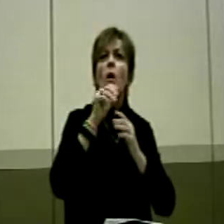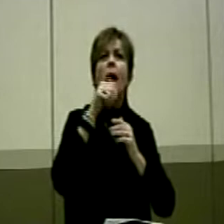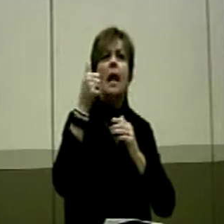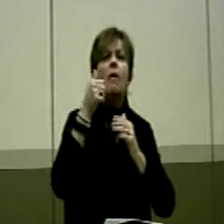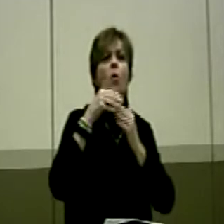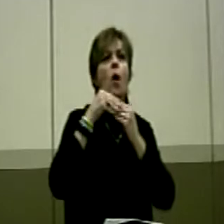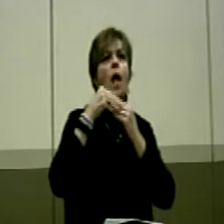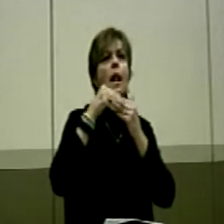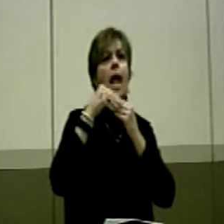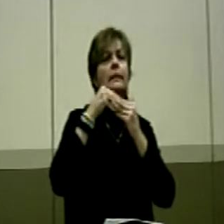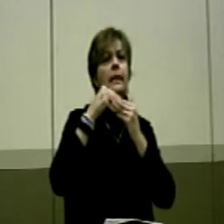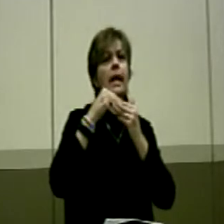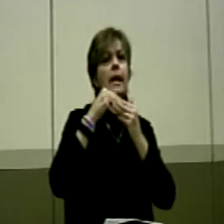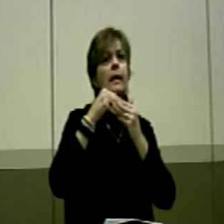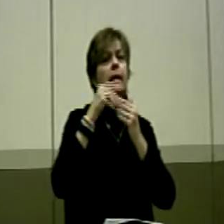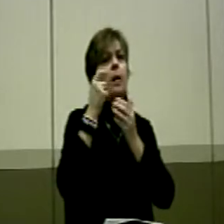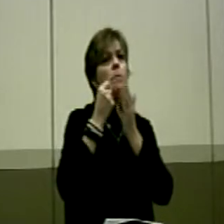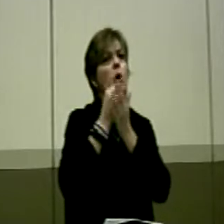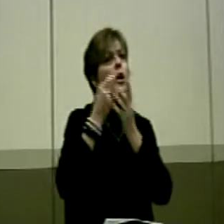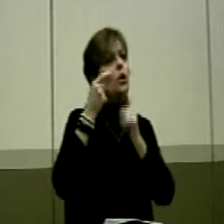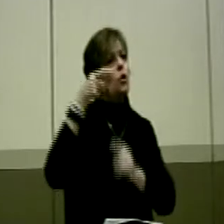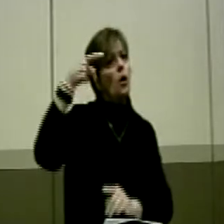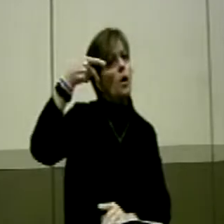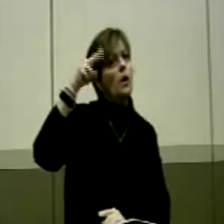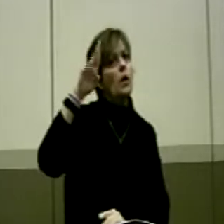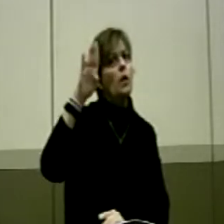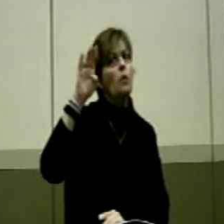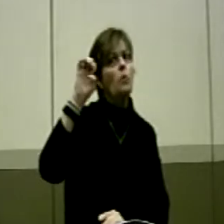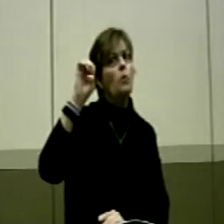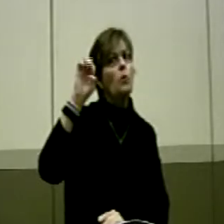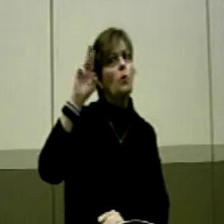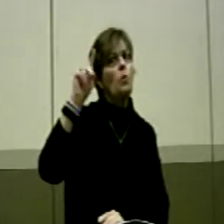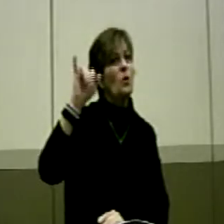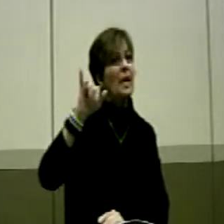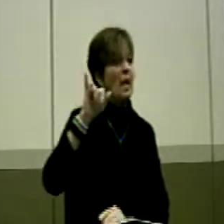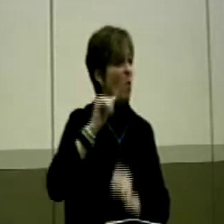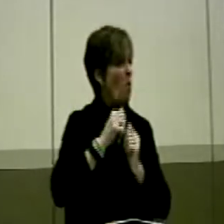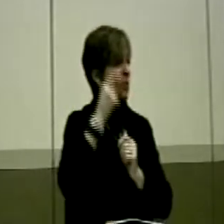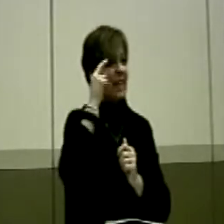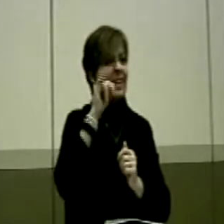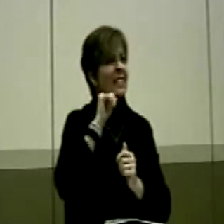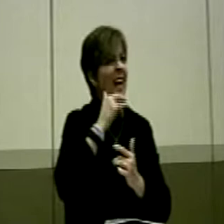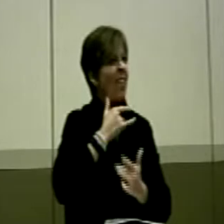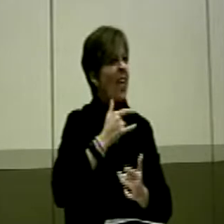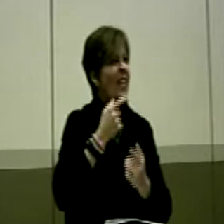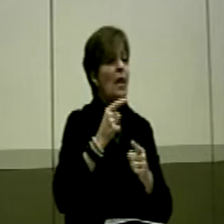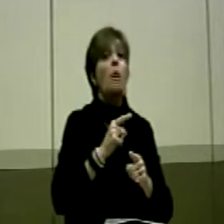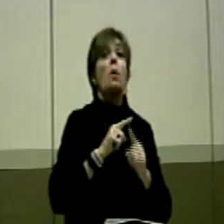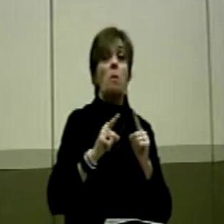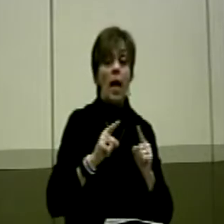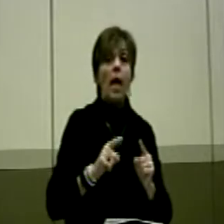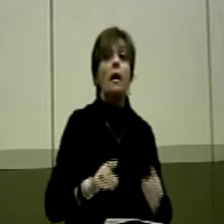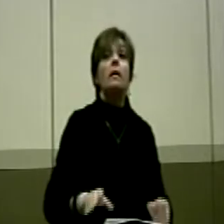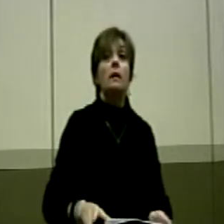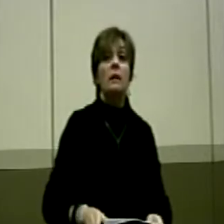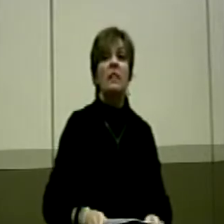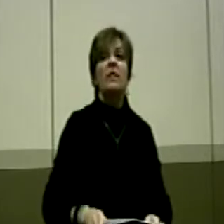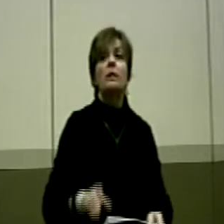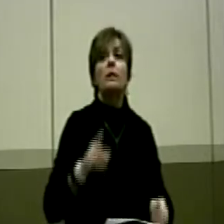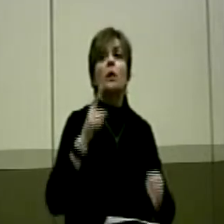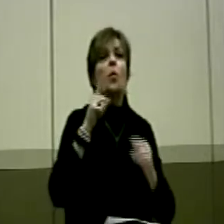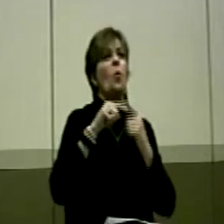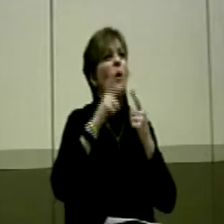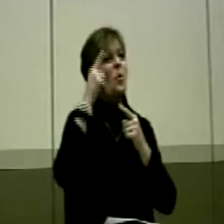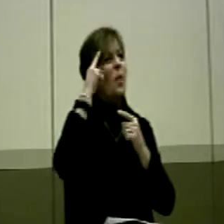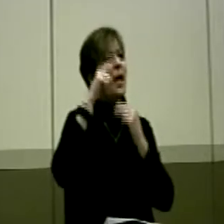not when we would think around the time, but think of how It does. influential peers are Mm-hmm. and different situations kids get themselves